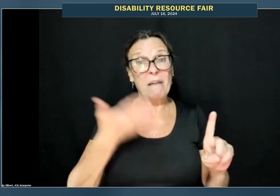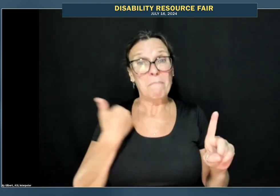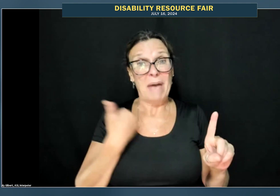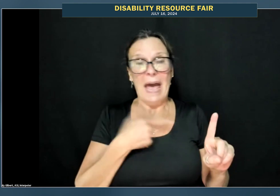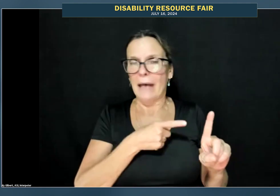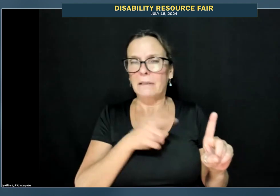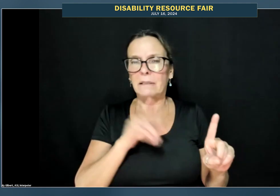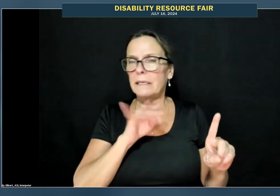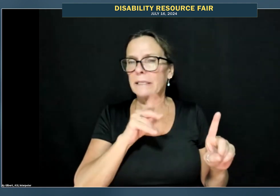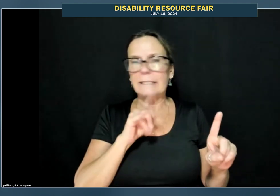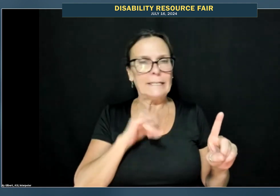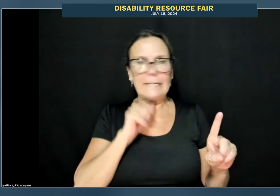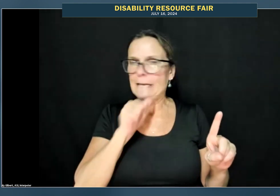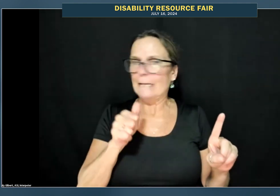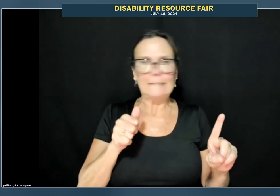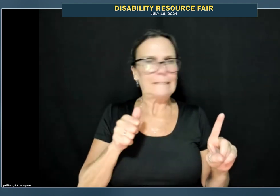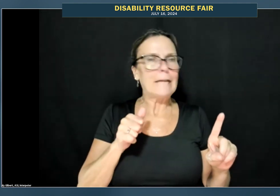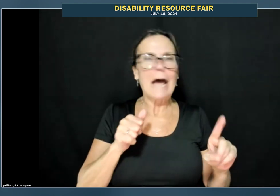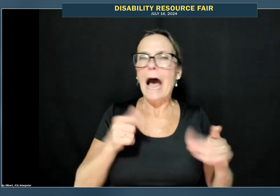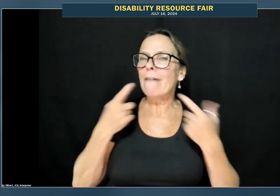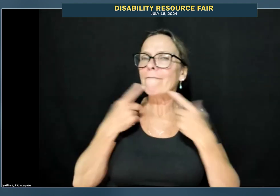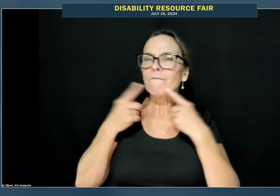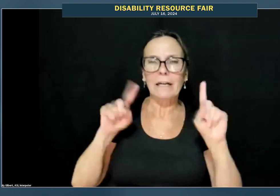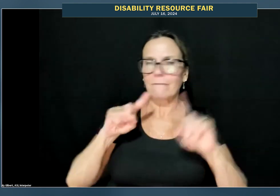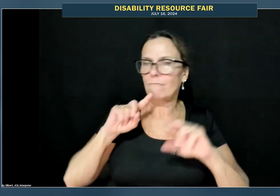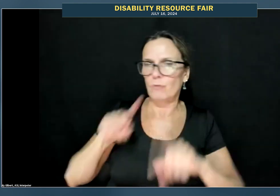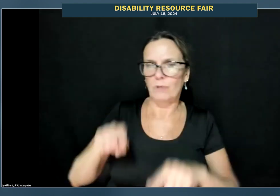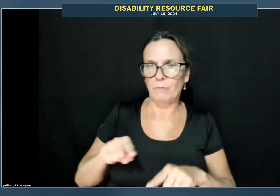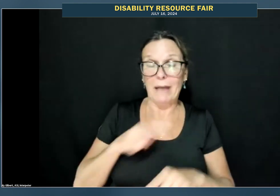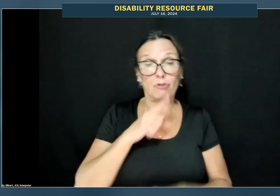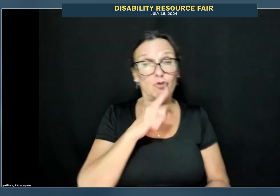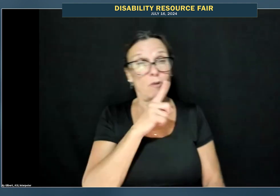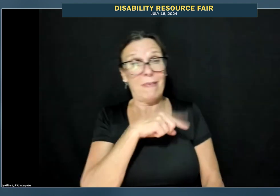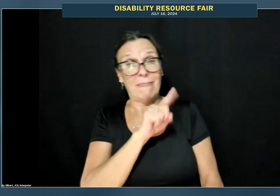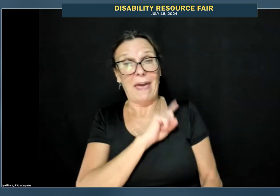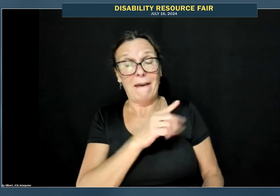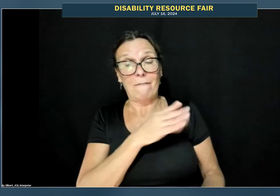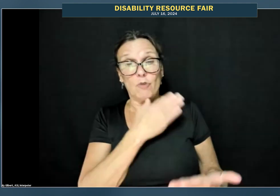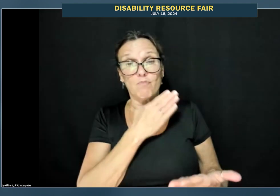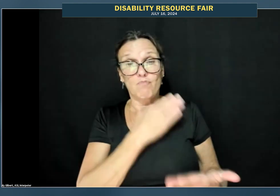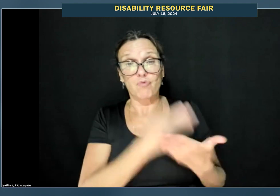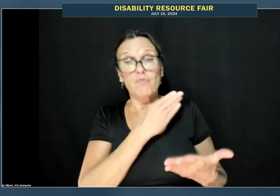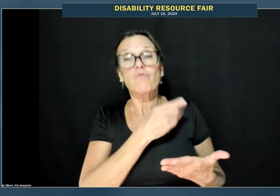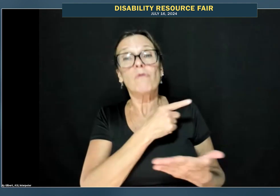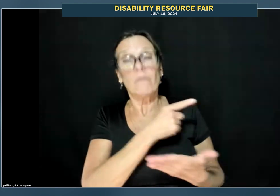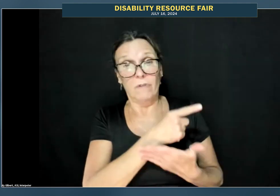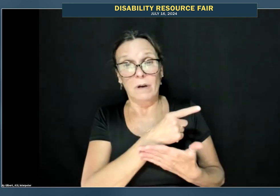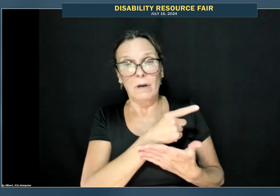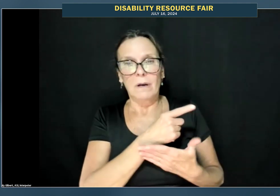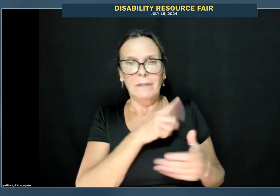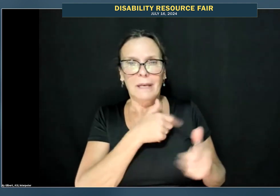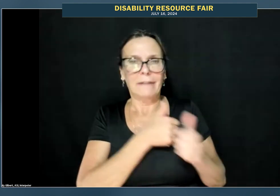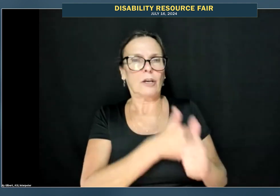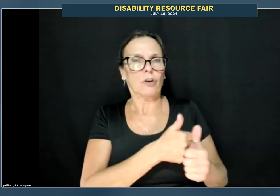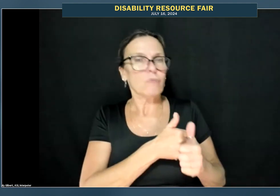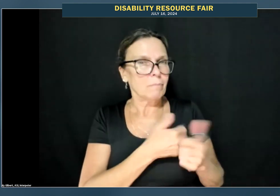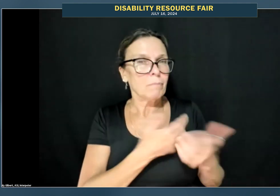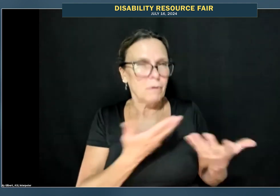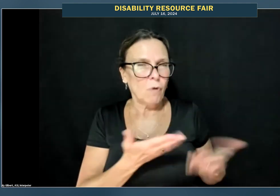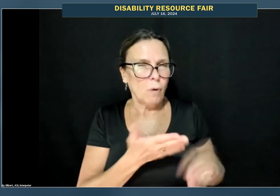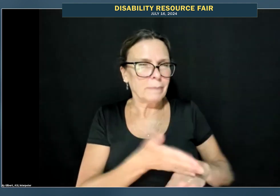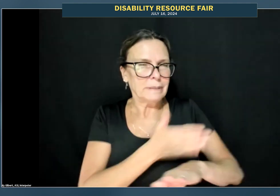not effectively responded to. They have to prove that their performance is